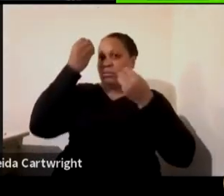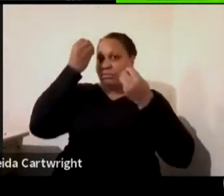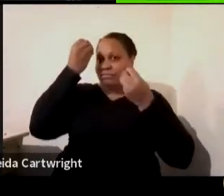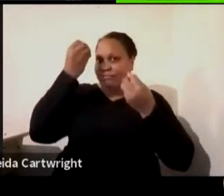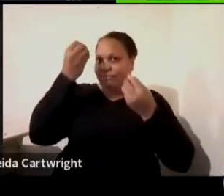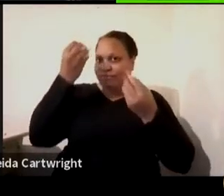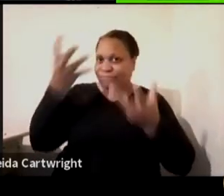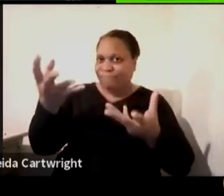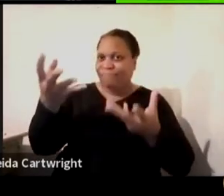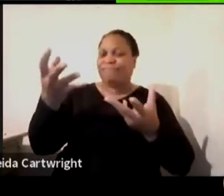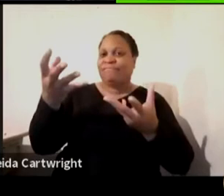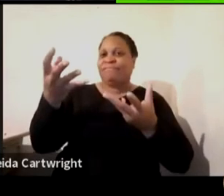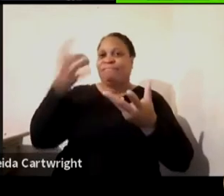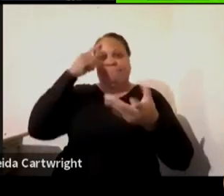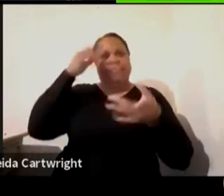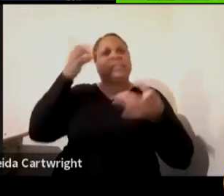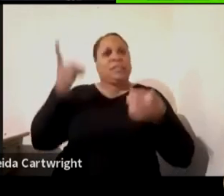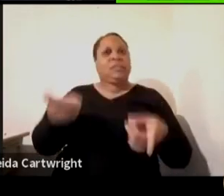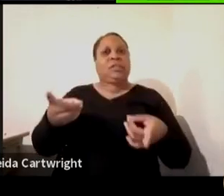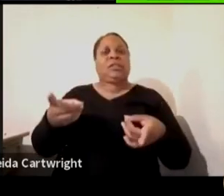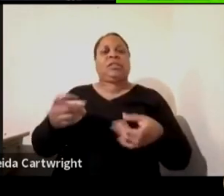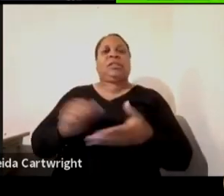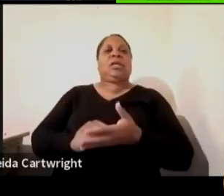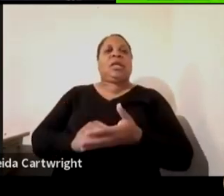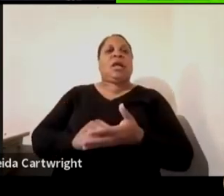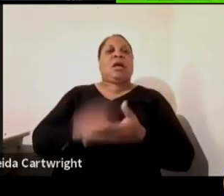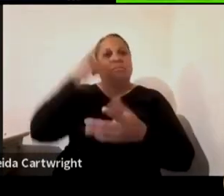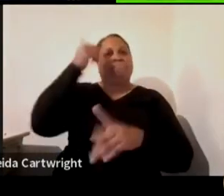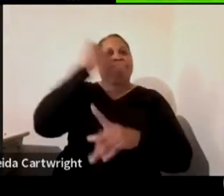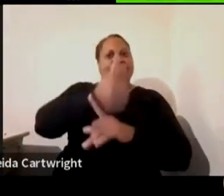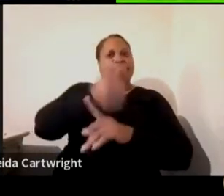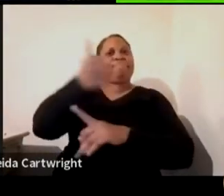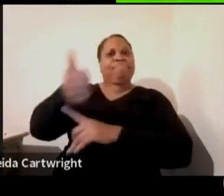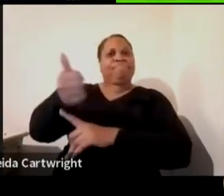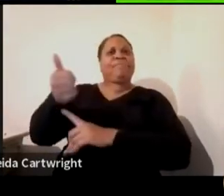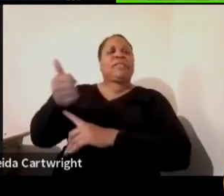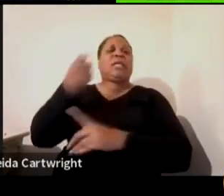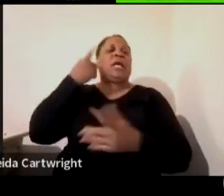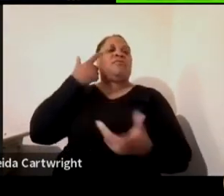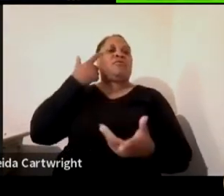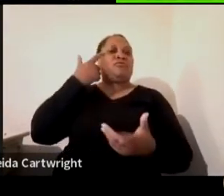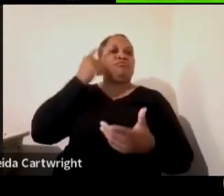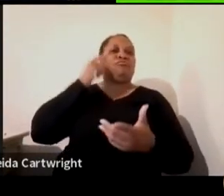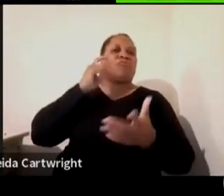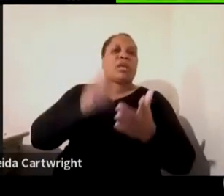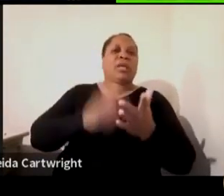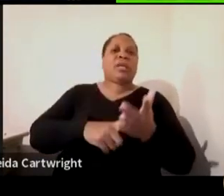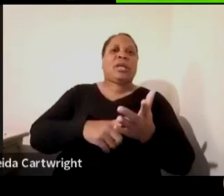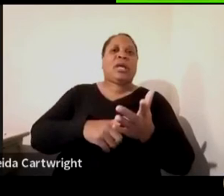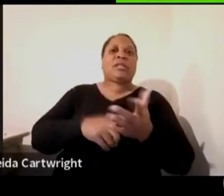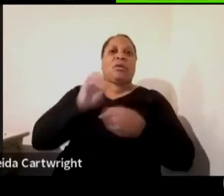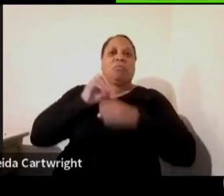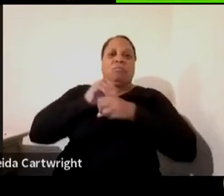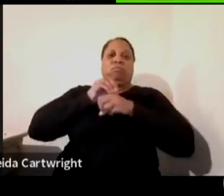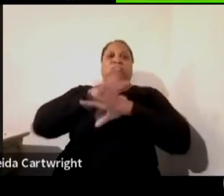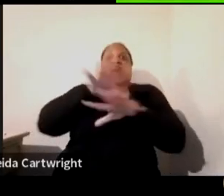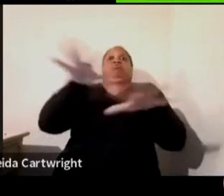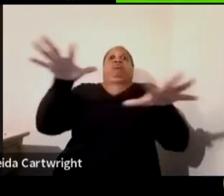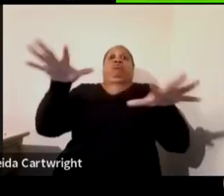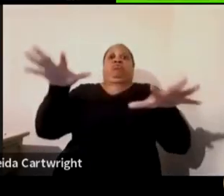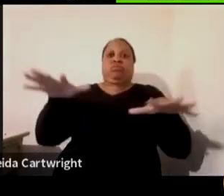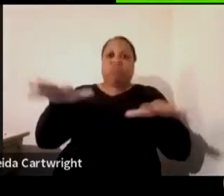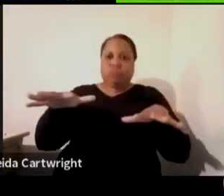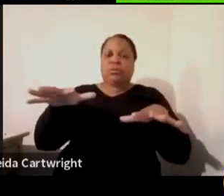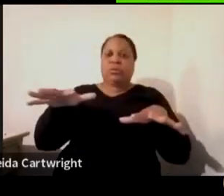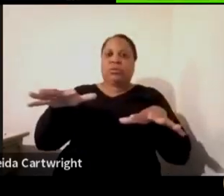And I think one unfortunately has to recognize that given how rampant COVID-19 is in the